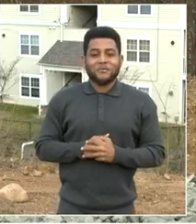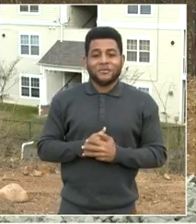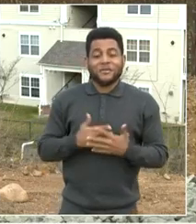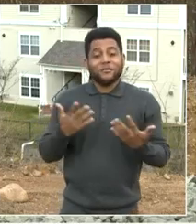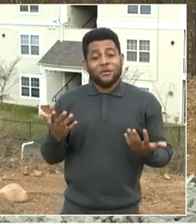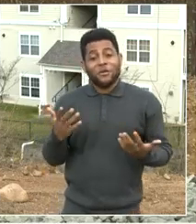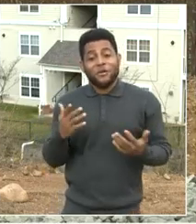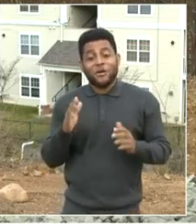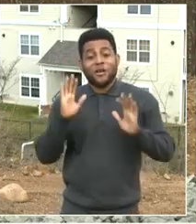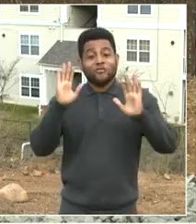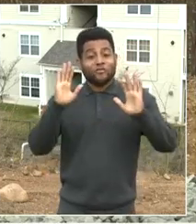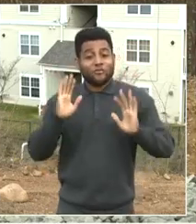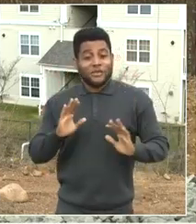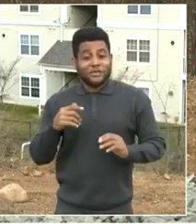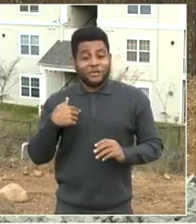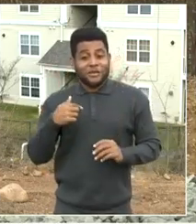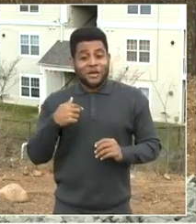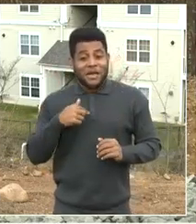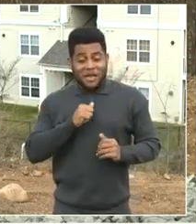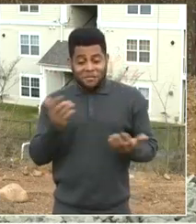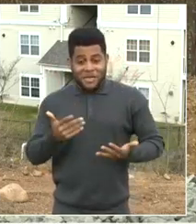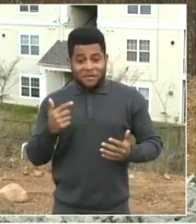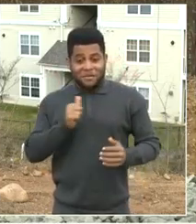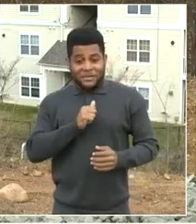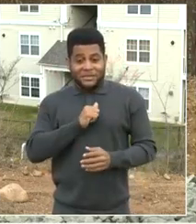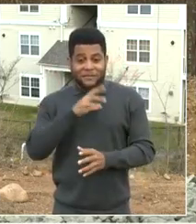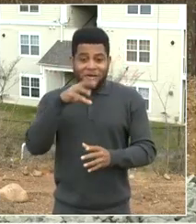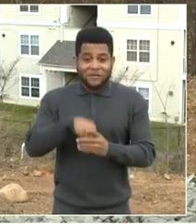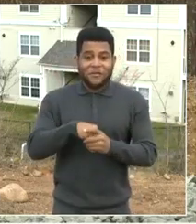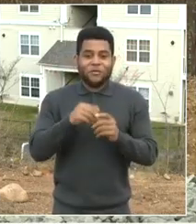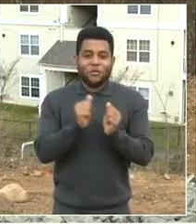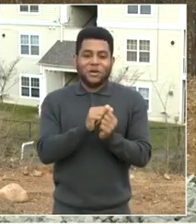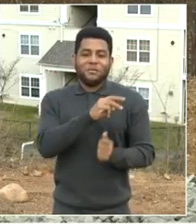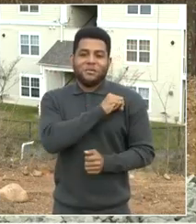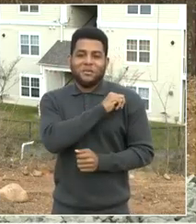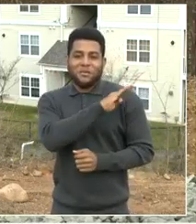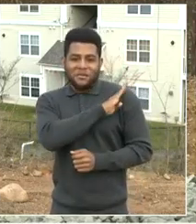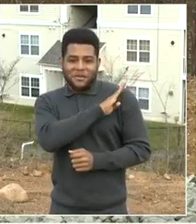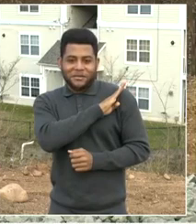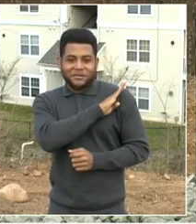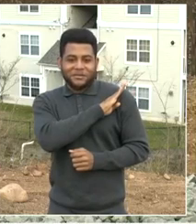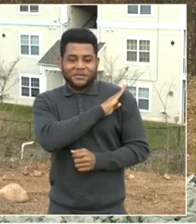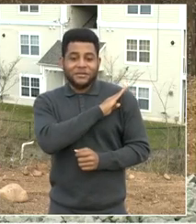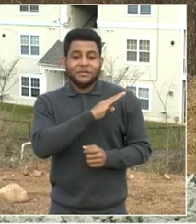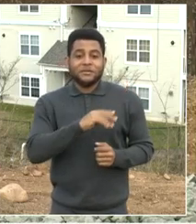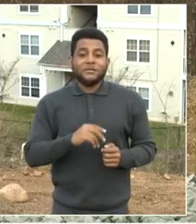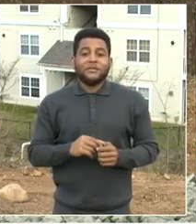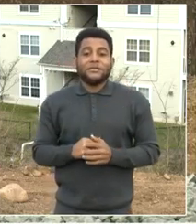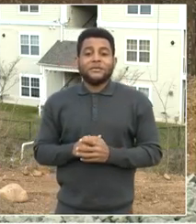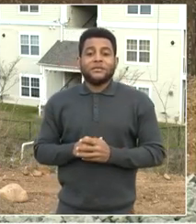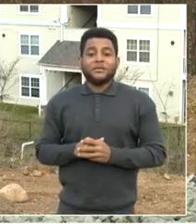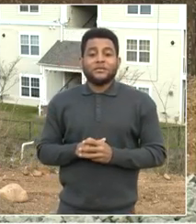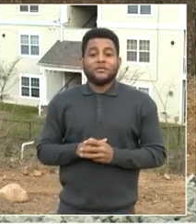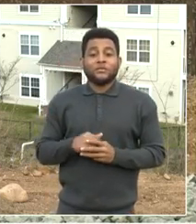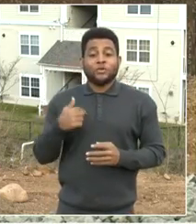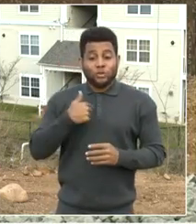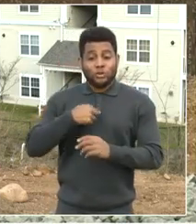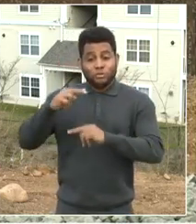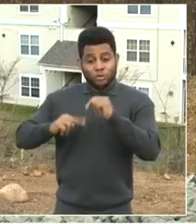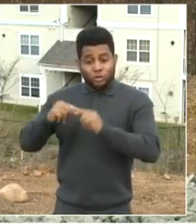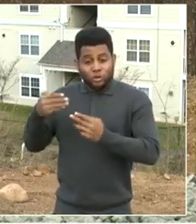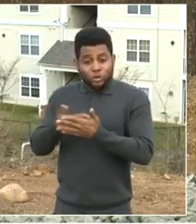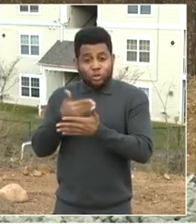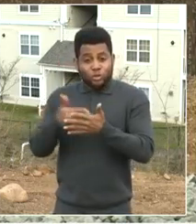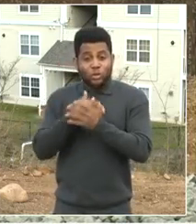Bowser's administration and fighting towards these goals of affordable housing. In addition to building new units of housing, homeownership